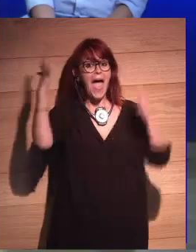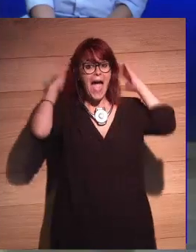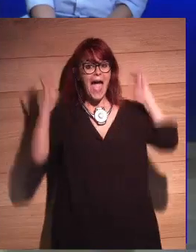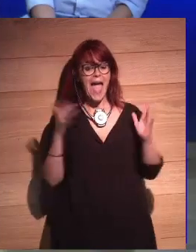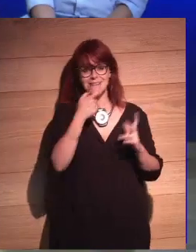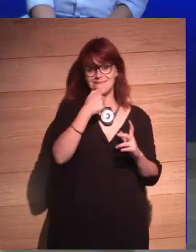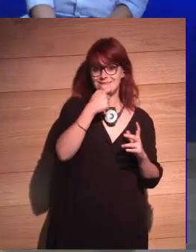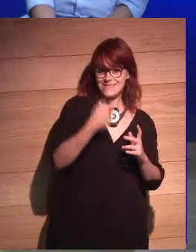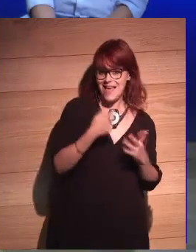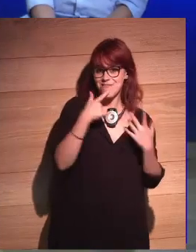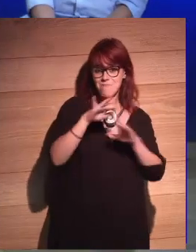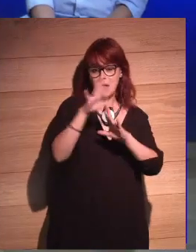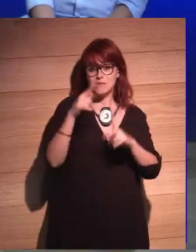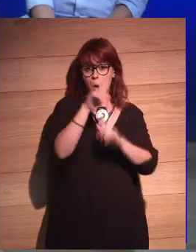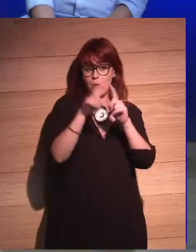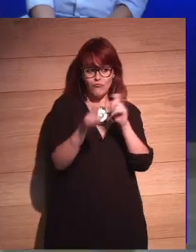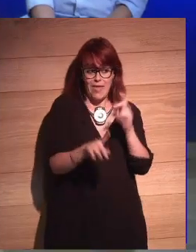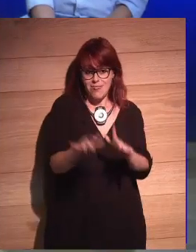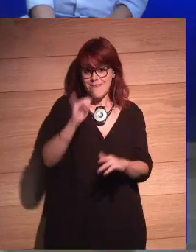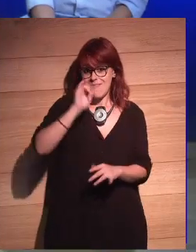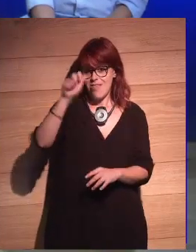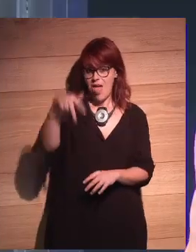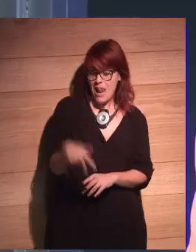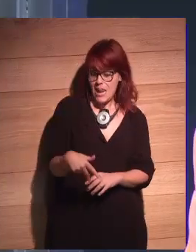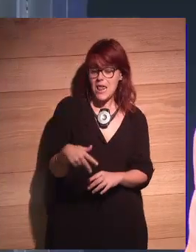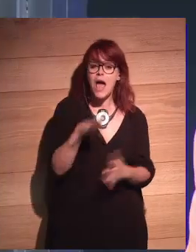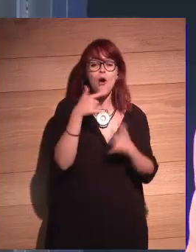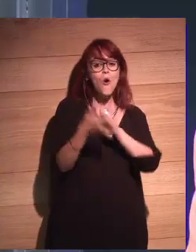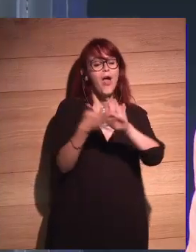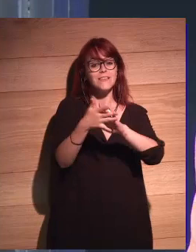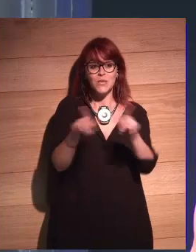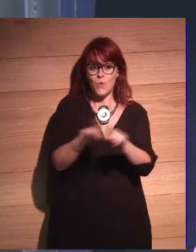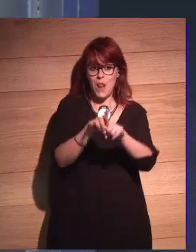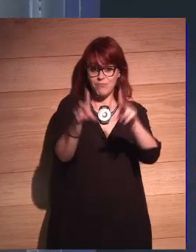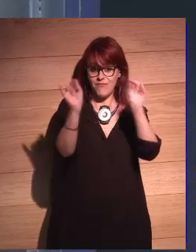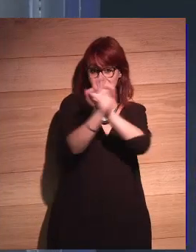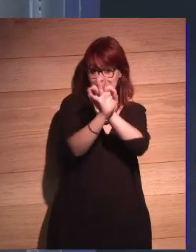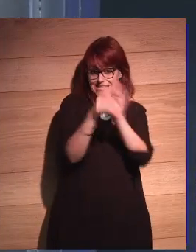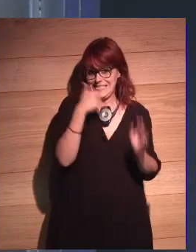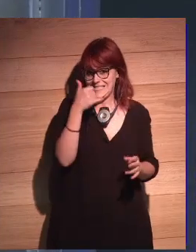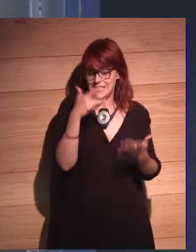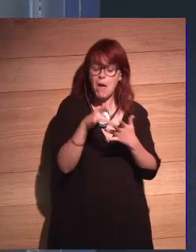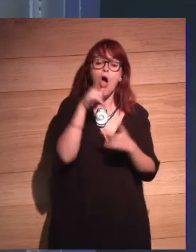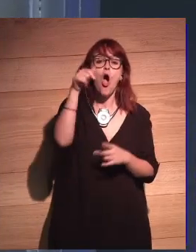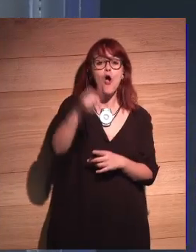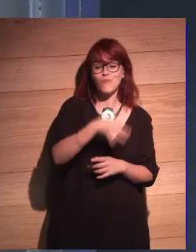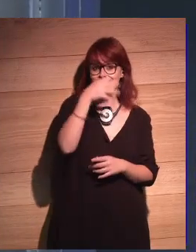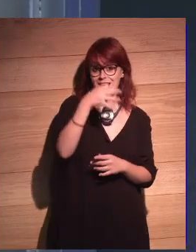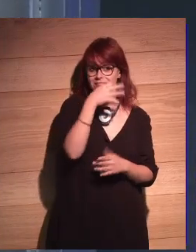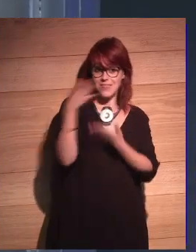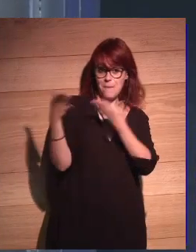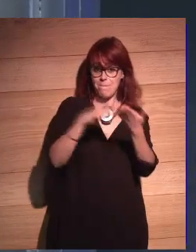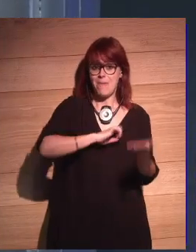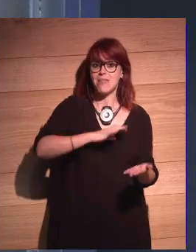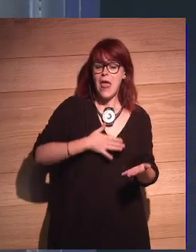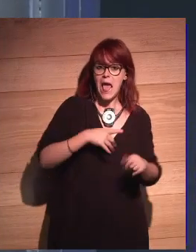Einstein's quote and Ian's question, well, I think that this could be the perfect end for